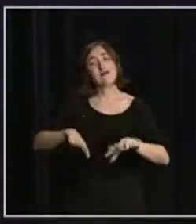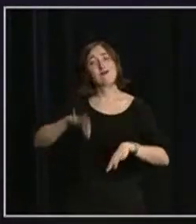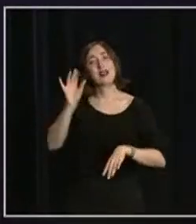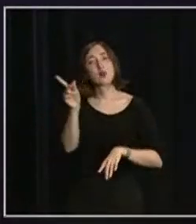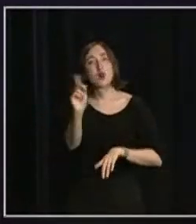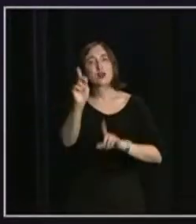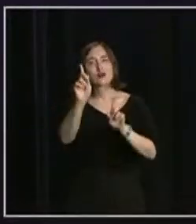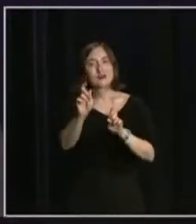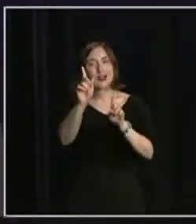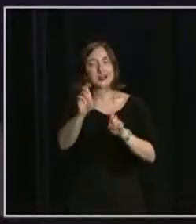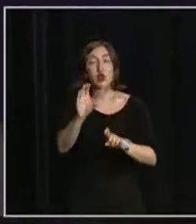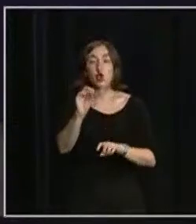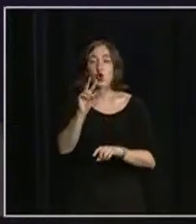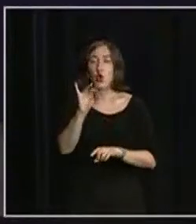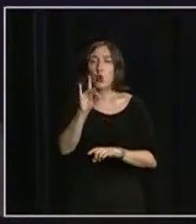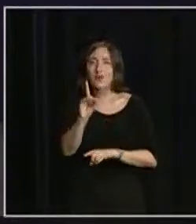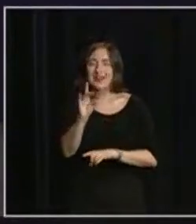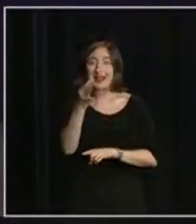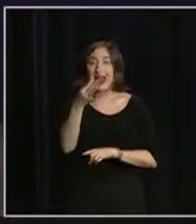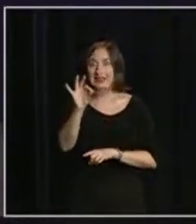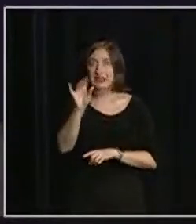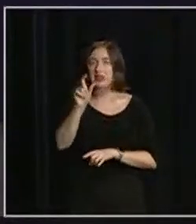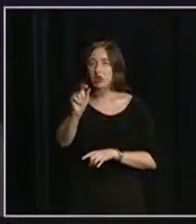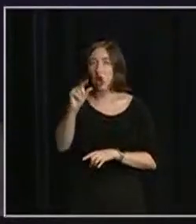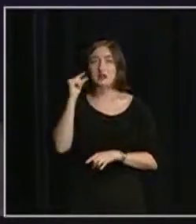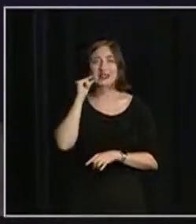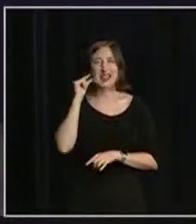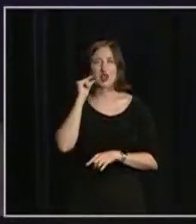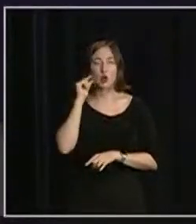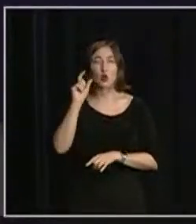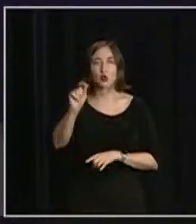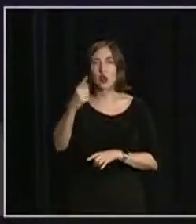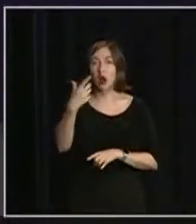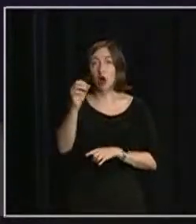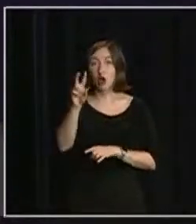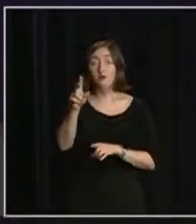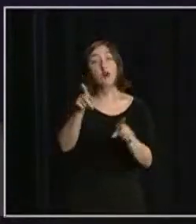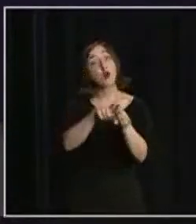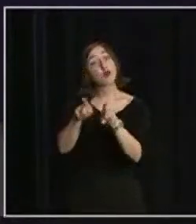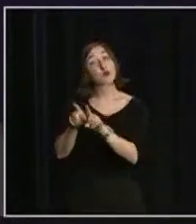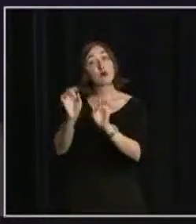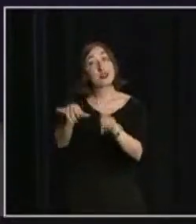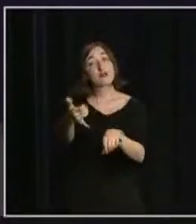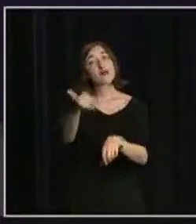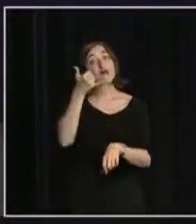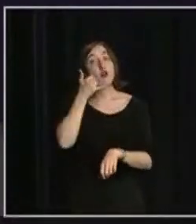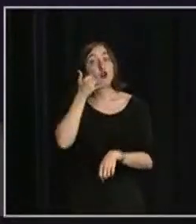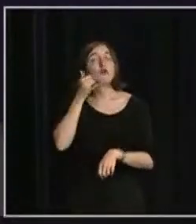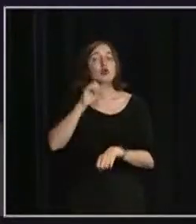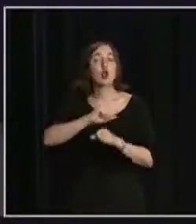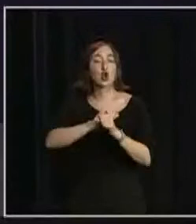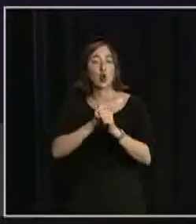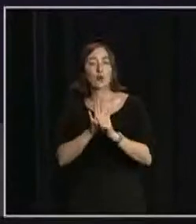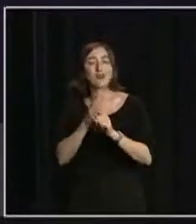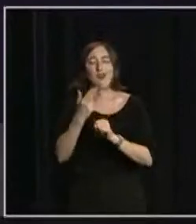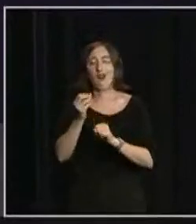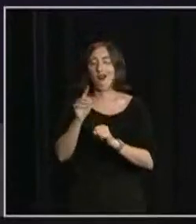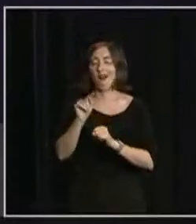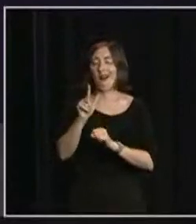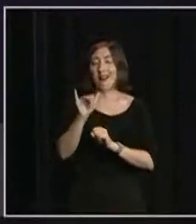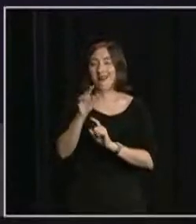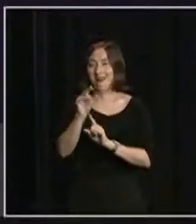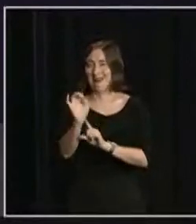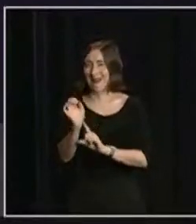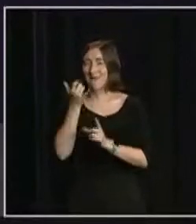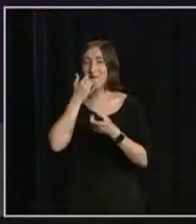covid19.sanantonio.gov. You can also call the COVID-19 hotline at 311 and select option 8 for a testing location. As a